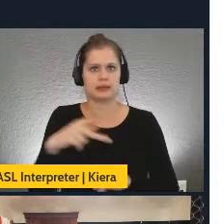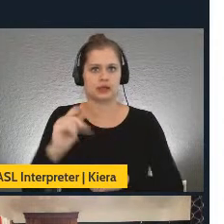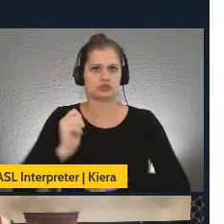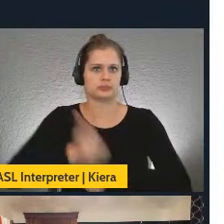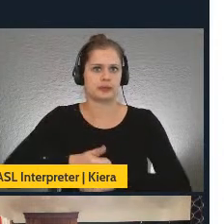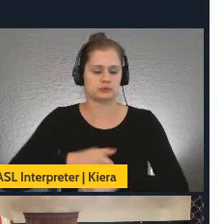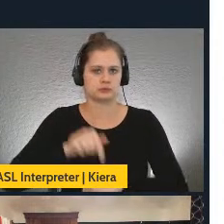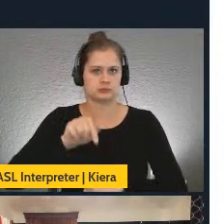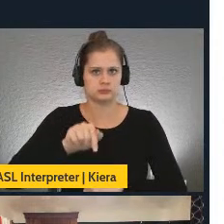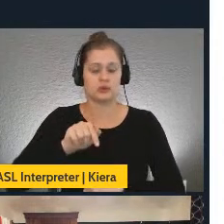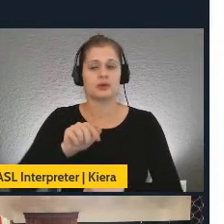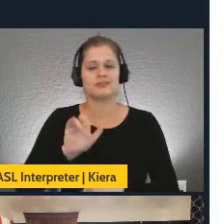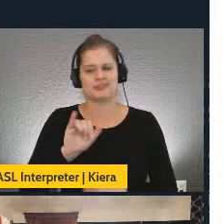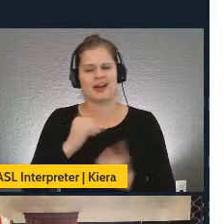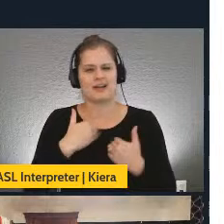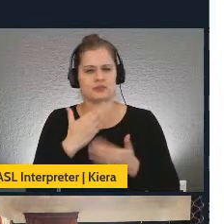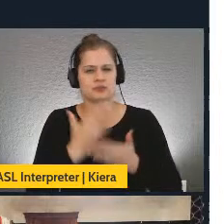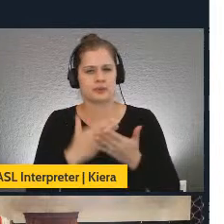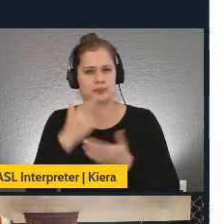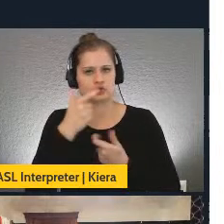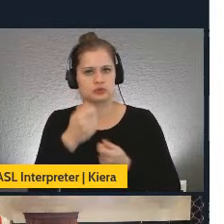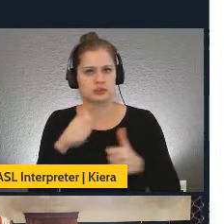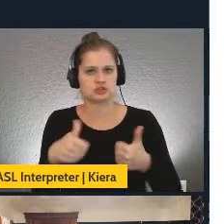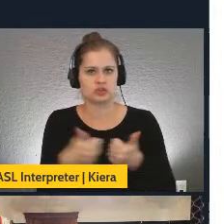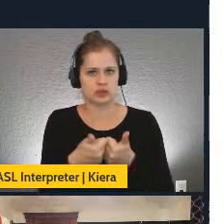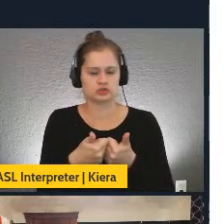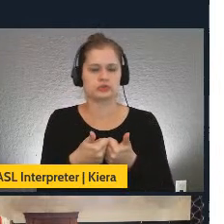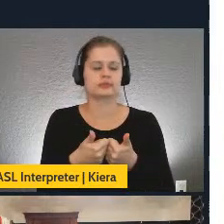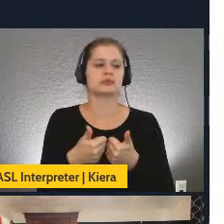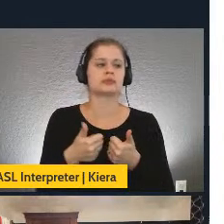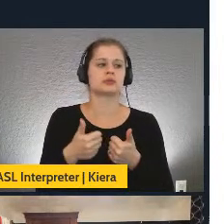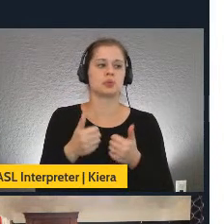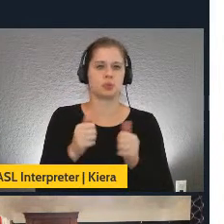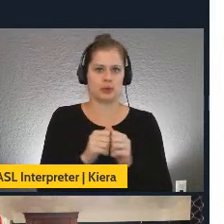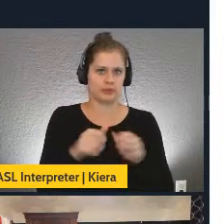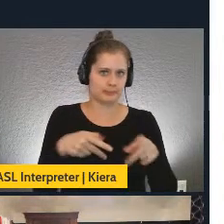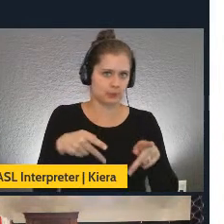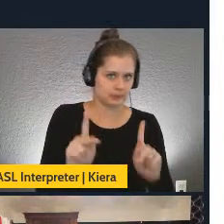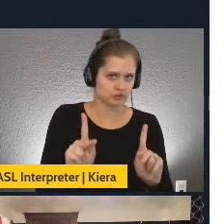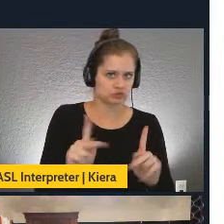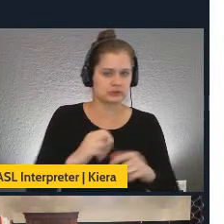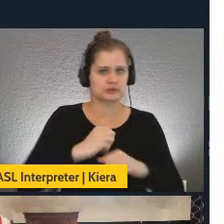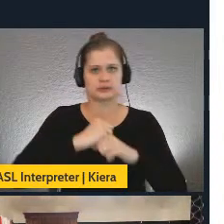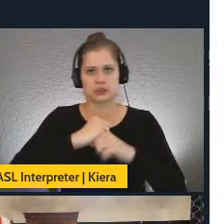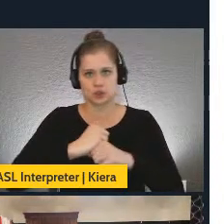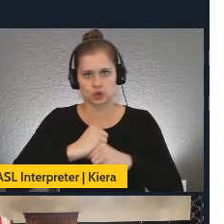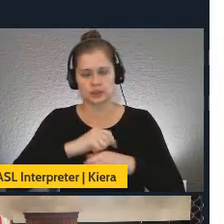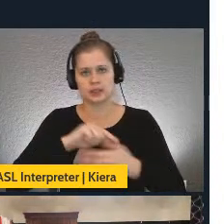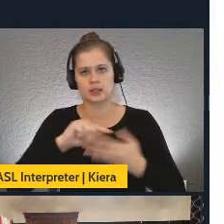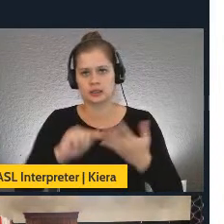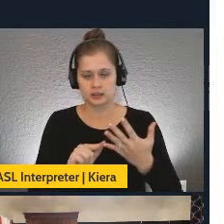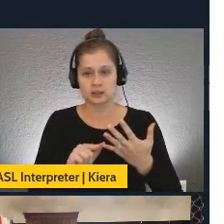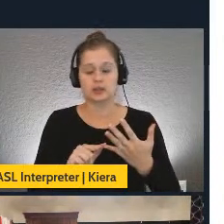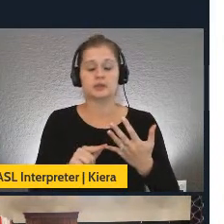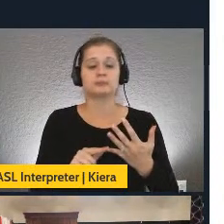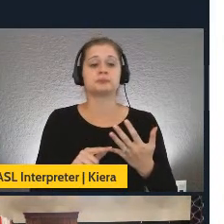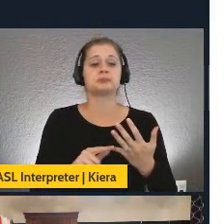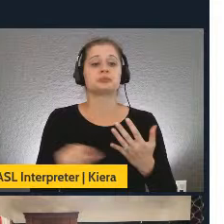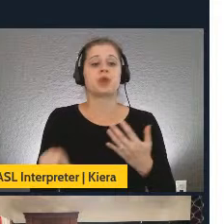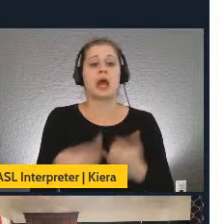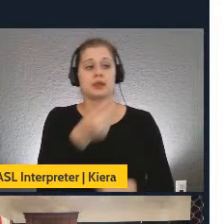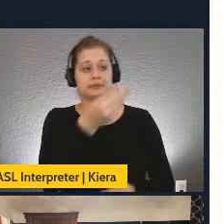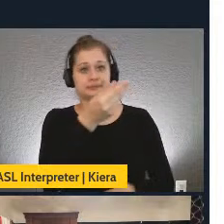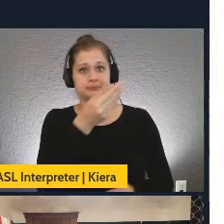had some interesting challenges with provisioning and permissions and security. Another thing we heard